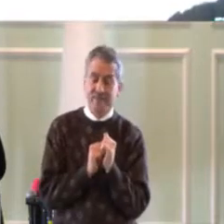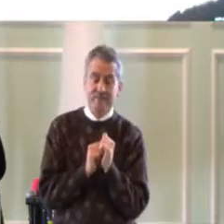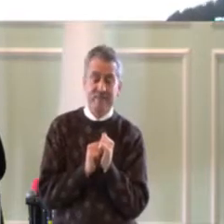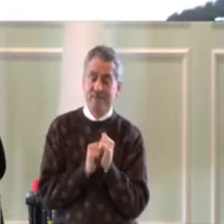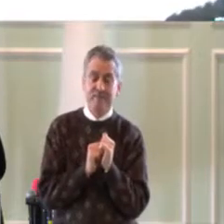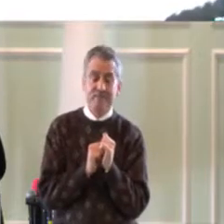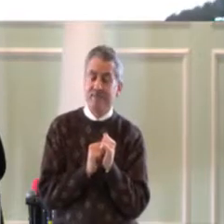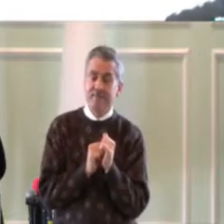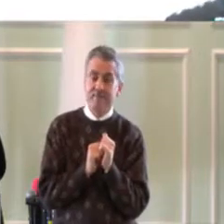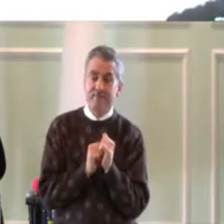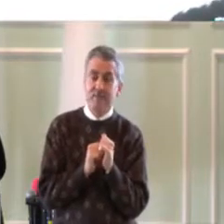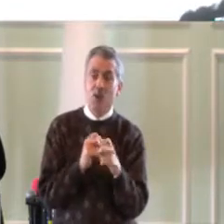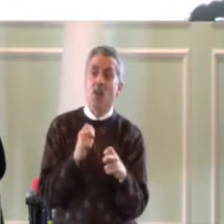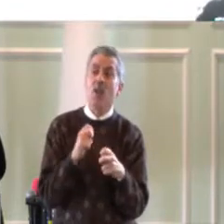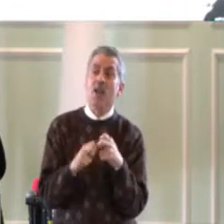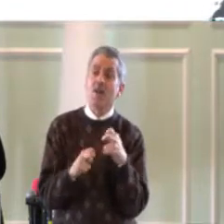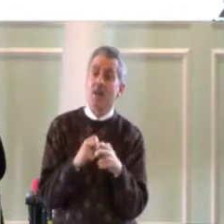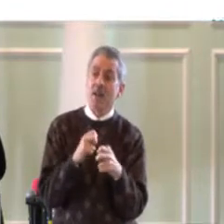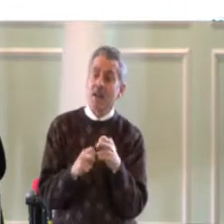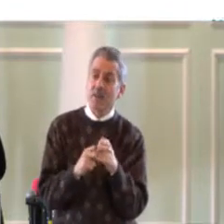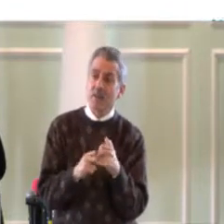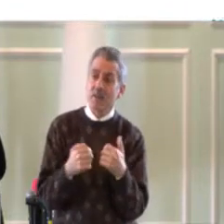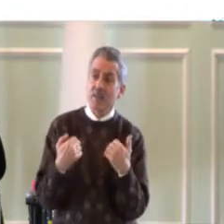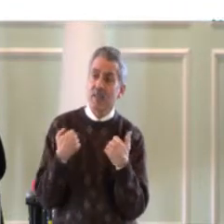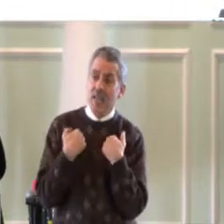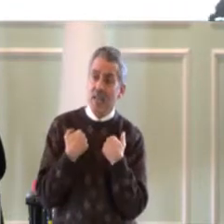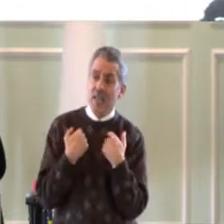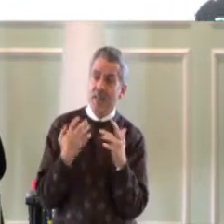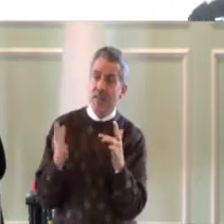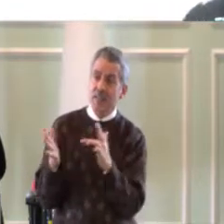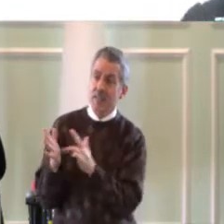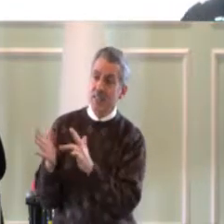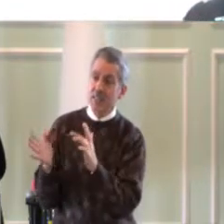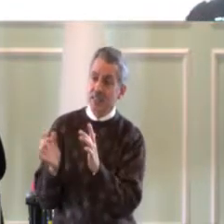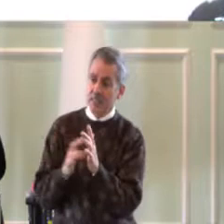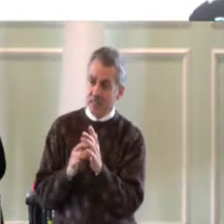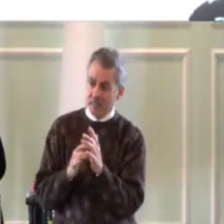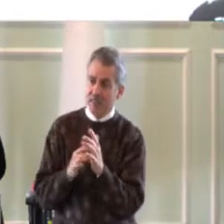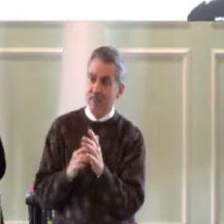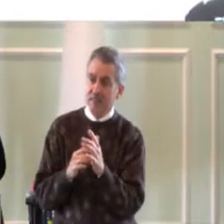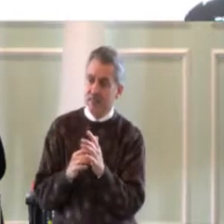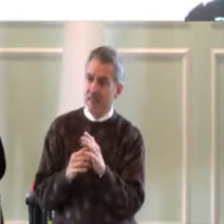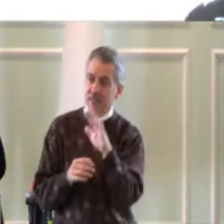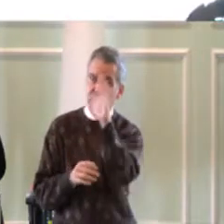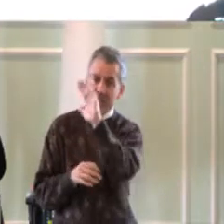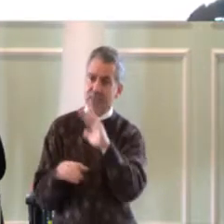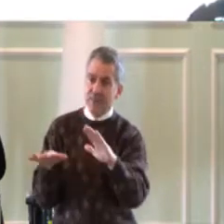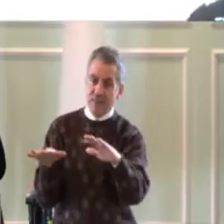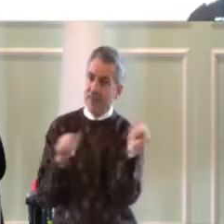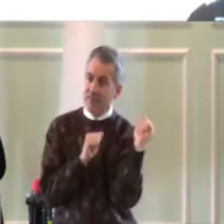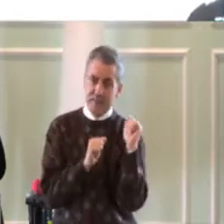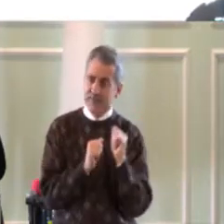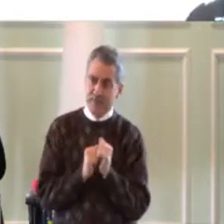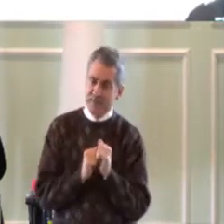In all of our problems, we have a Jesus who never leaves, who's always present,